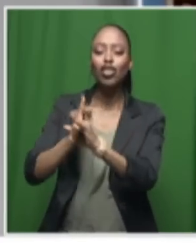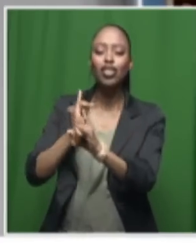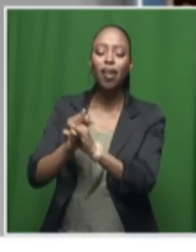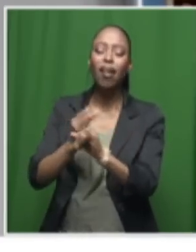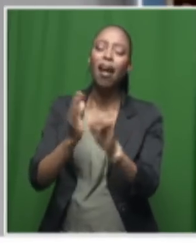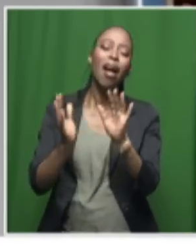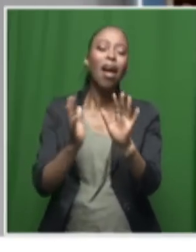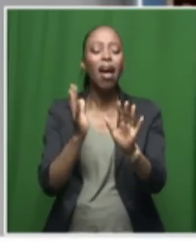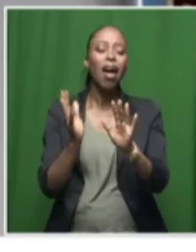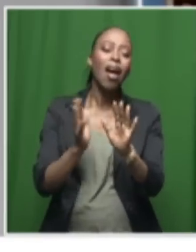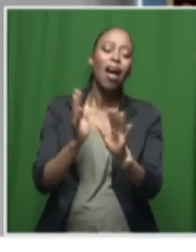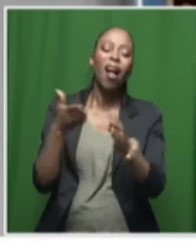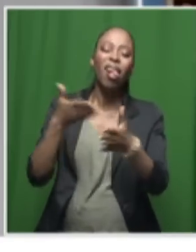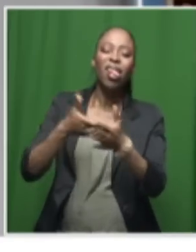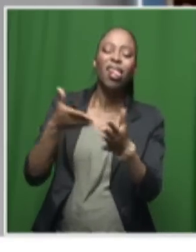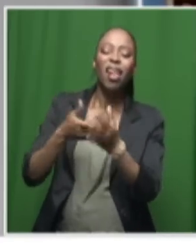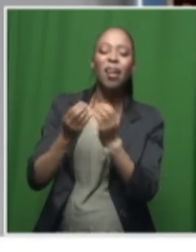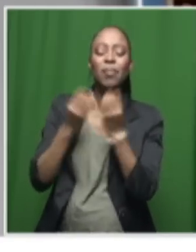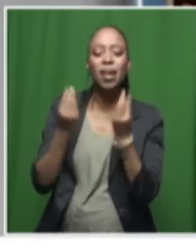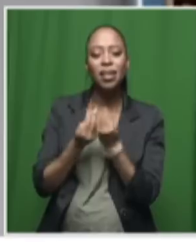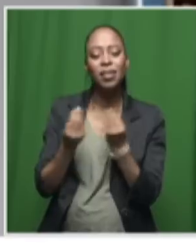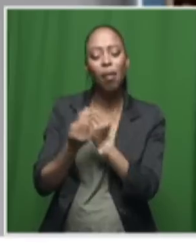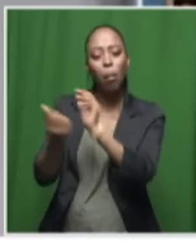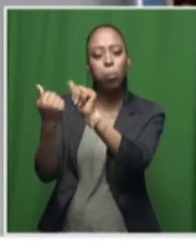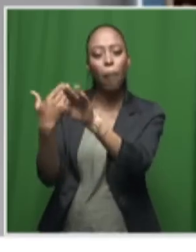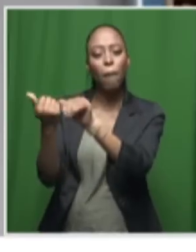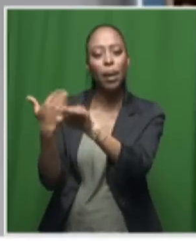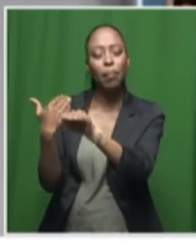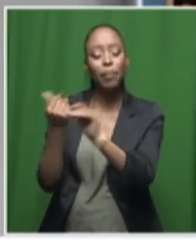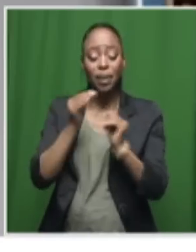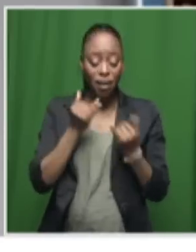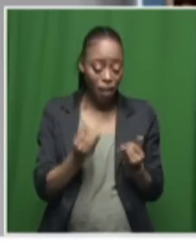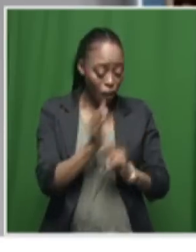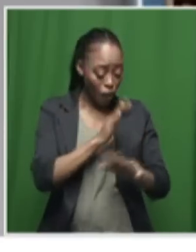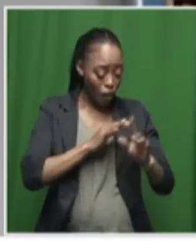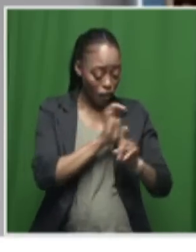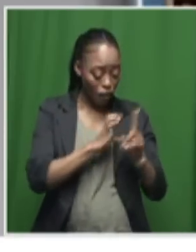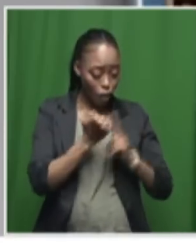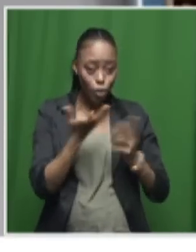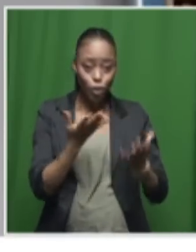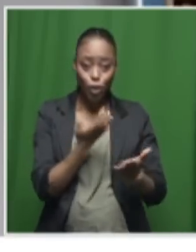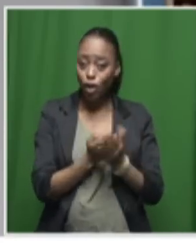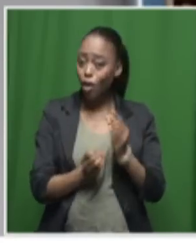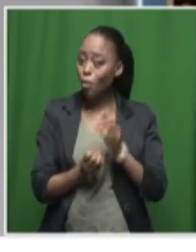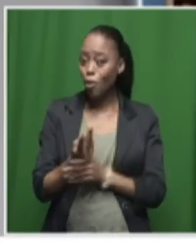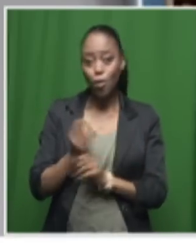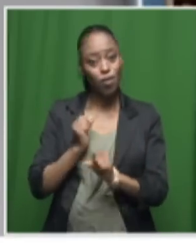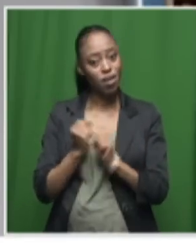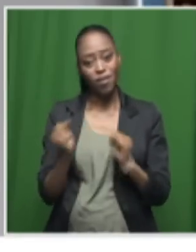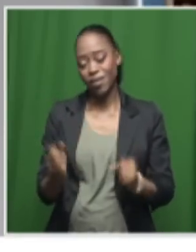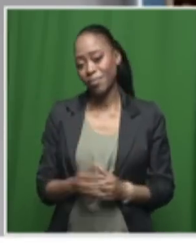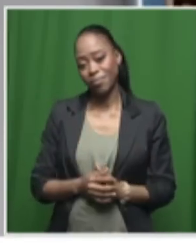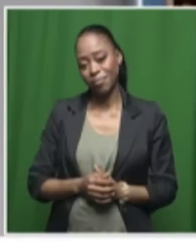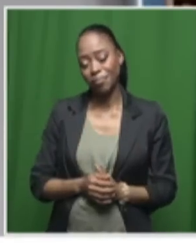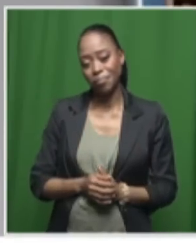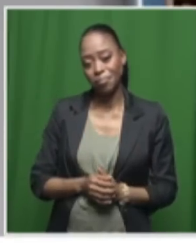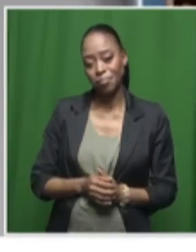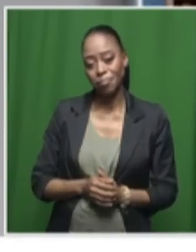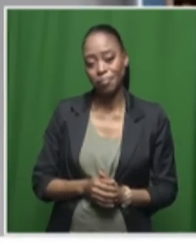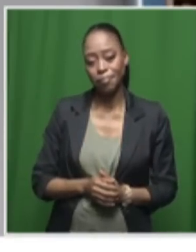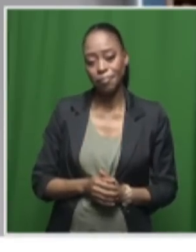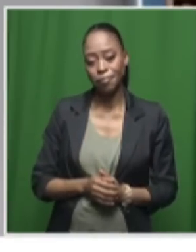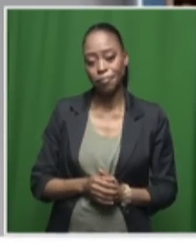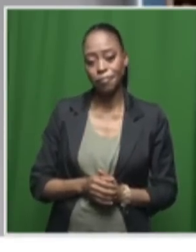sort of obstacles in the way of imports and exports. So in this kind of environment, the economy is not going to grow at the required 4 or 5%.